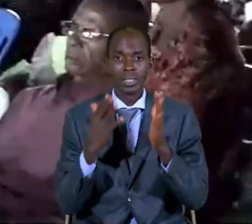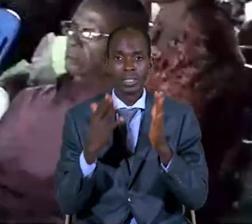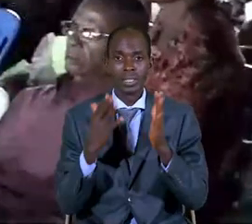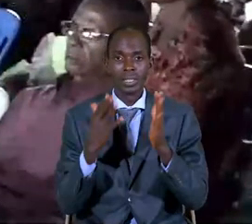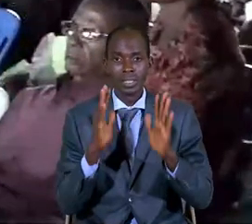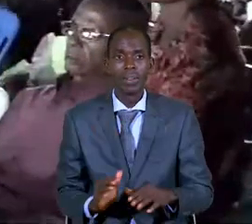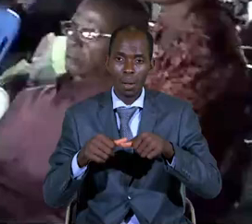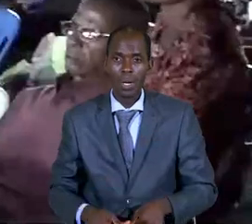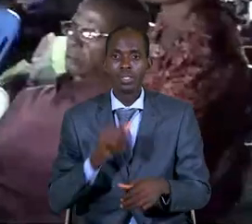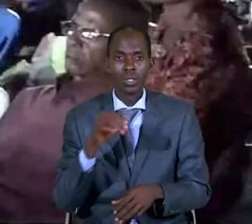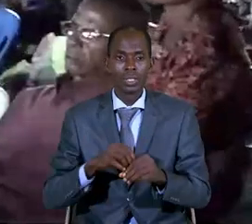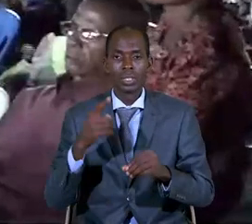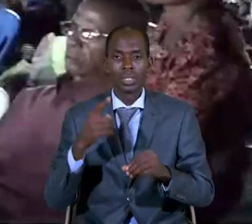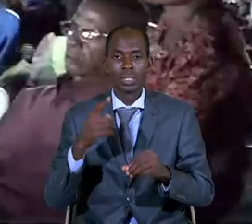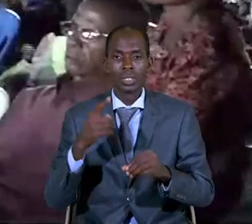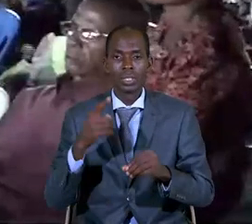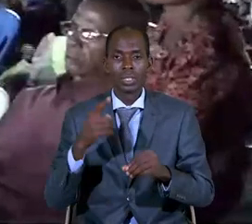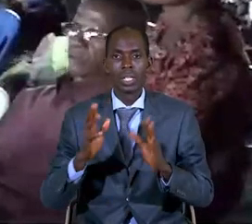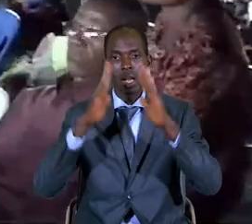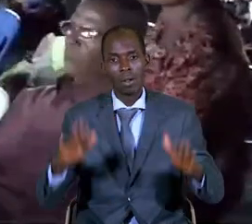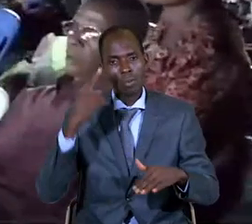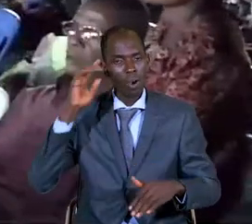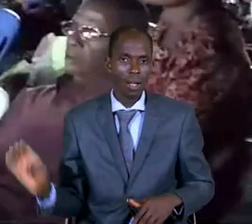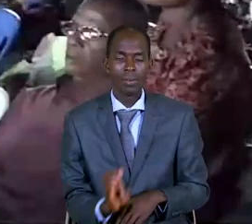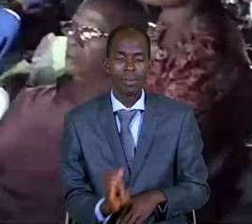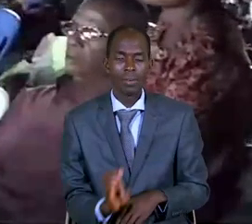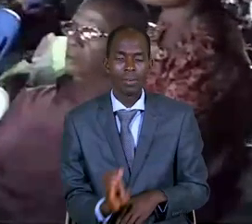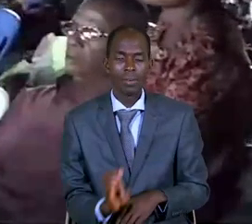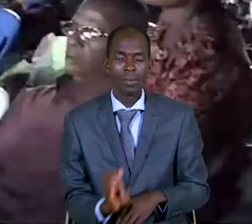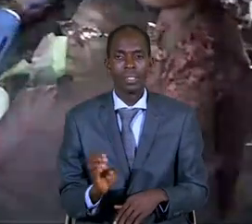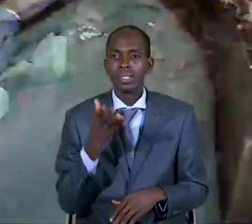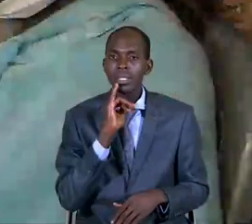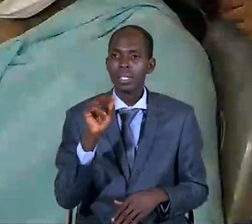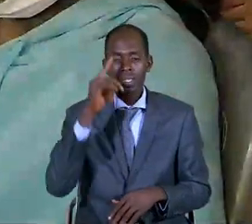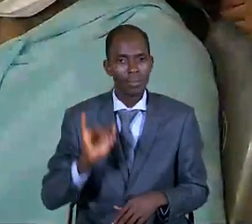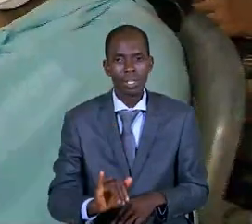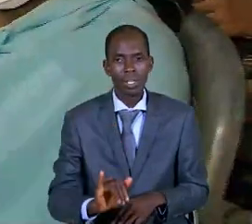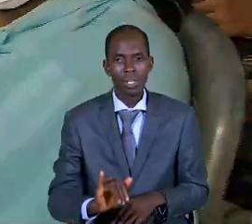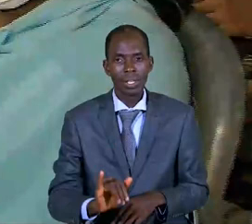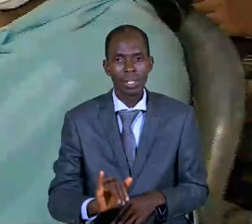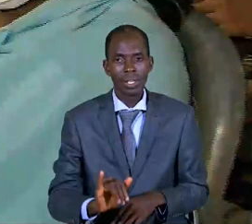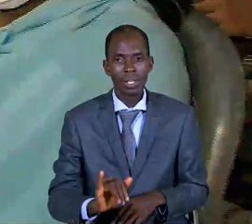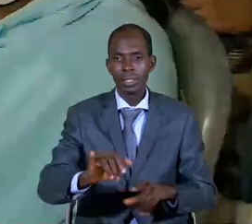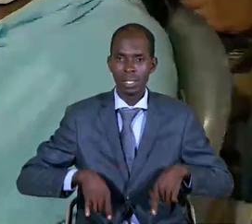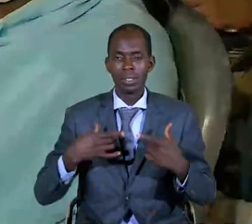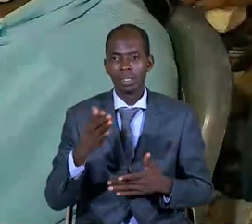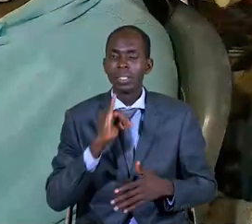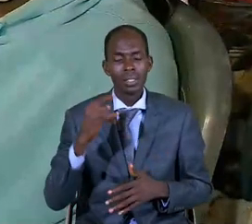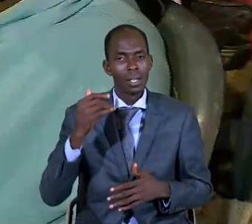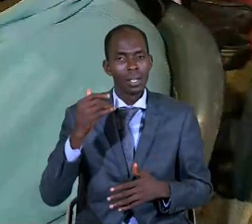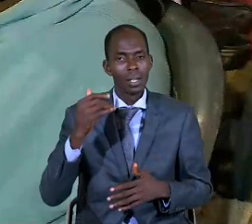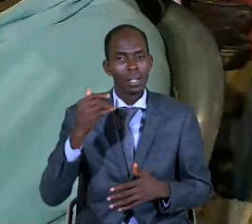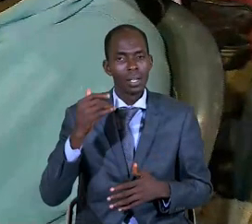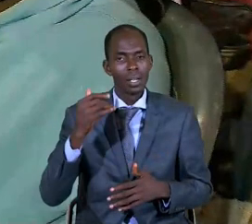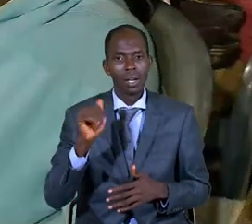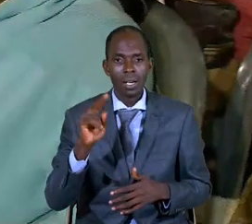not in the house forever. There is an everlasting house. There is an everlasting home.